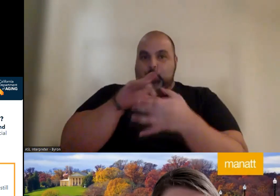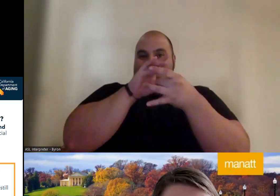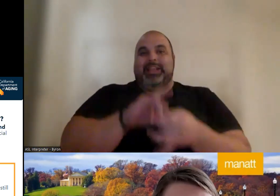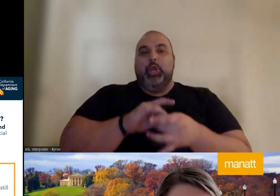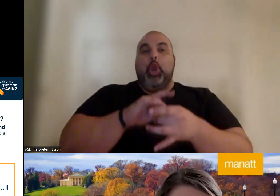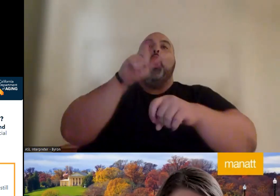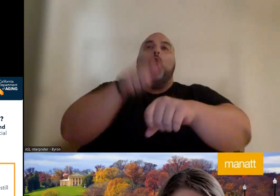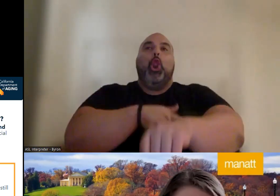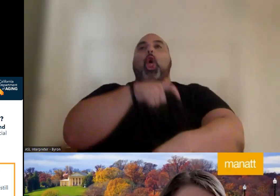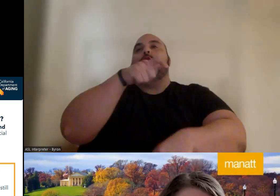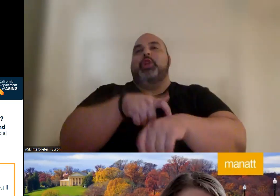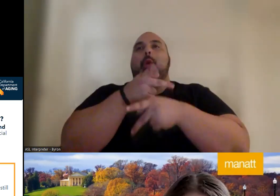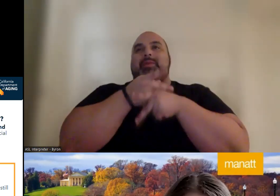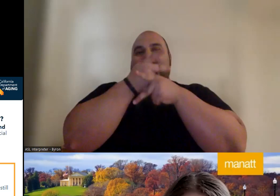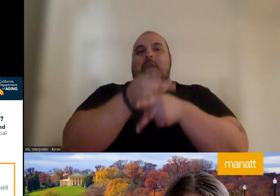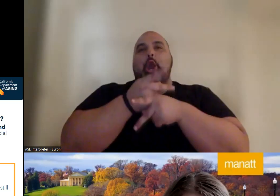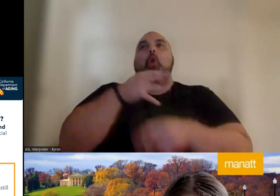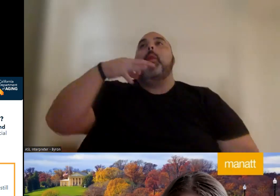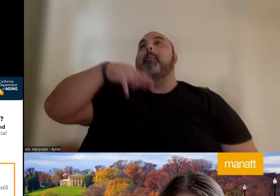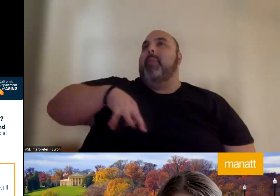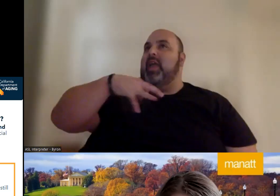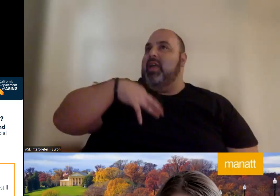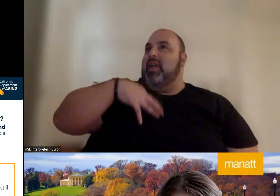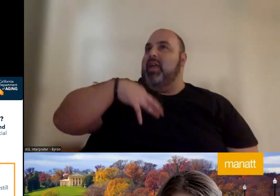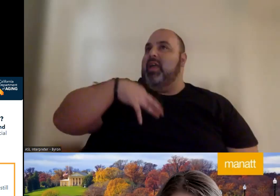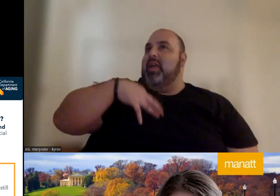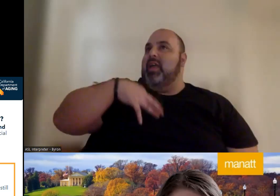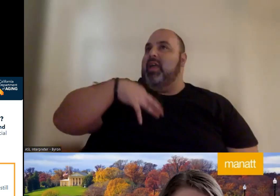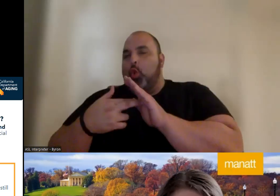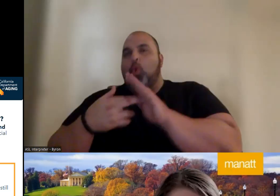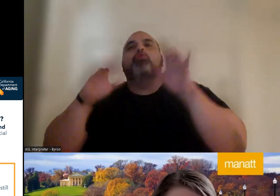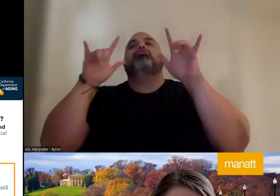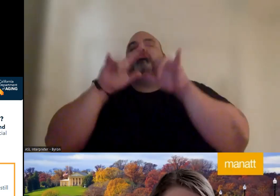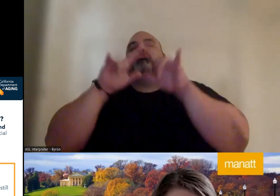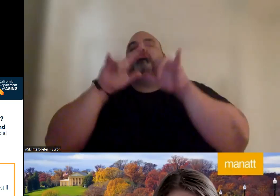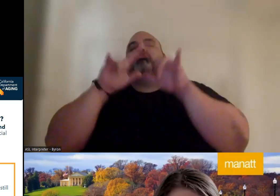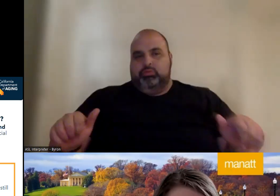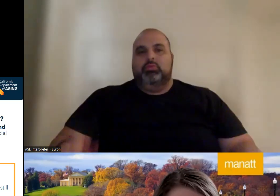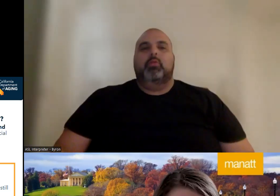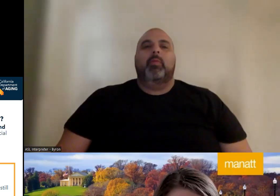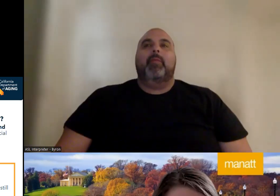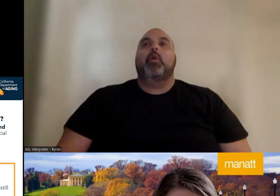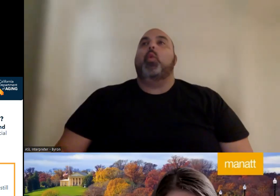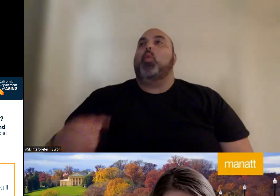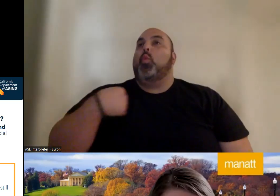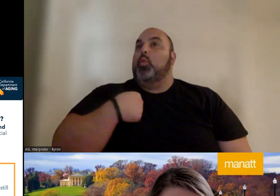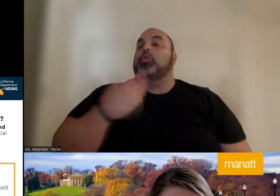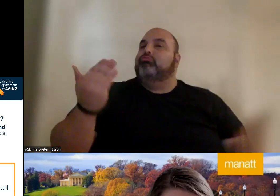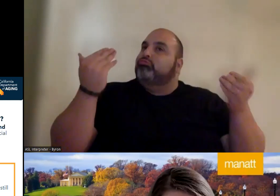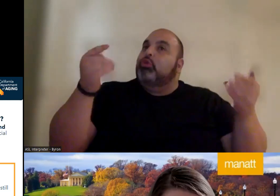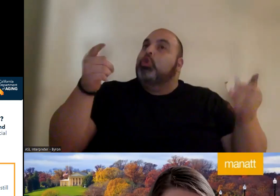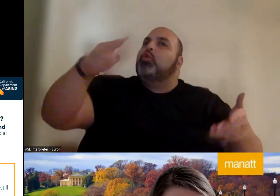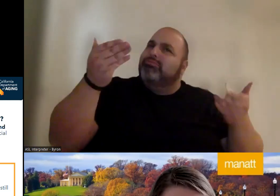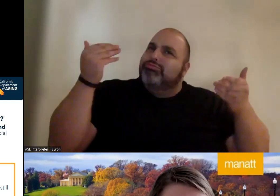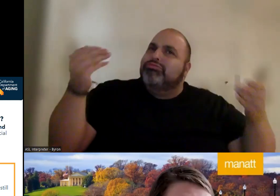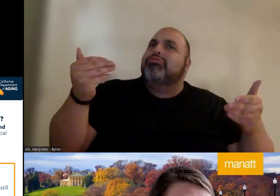visitation, the benefits it has and the role that it plays in a long-term care facility. Again, we do invite folks to read and go